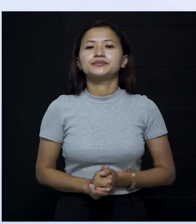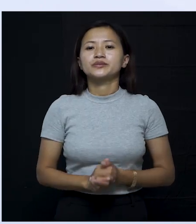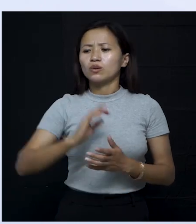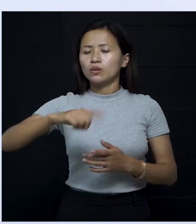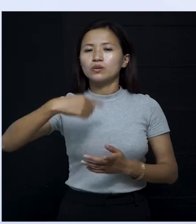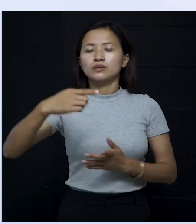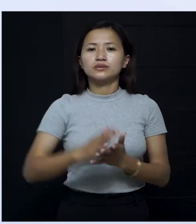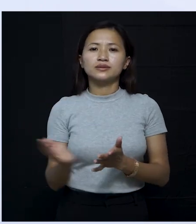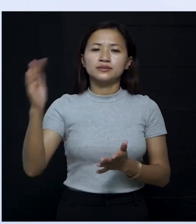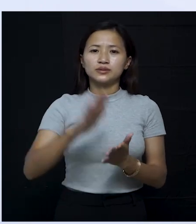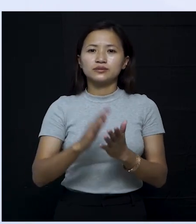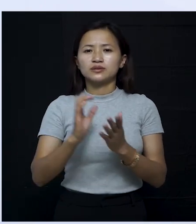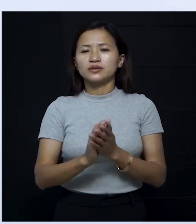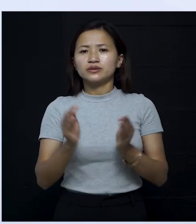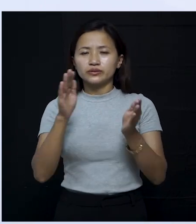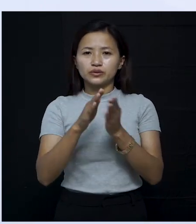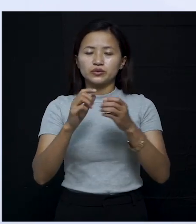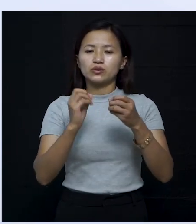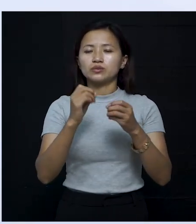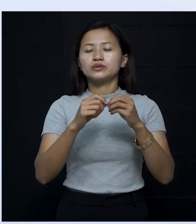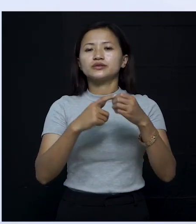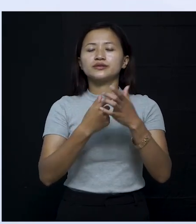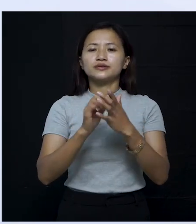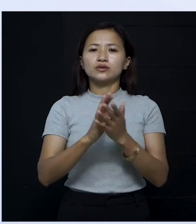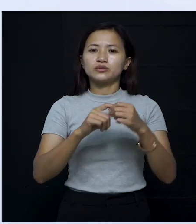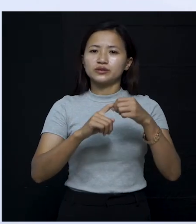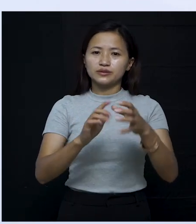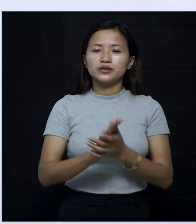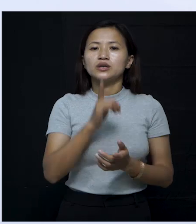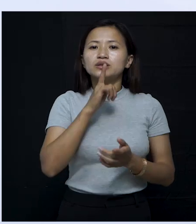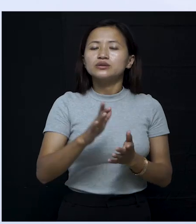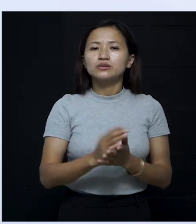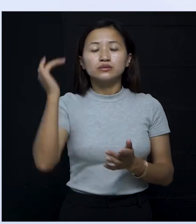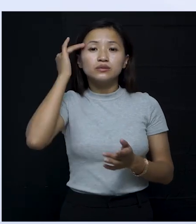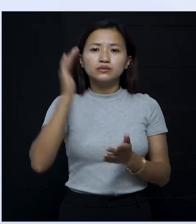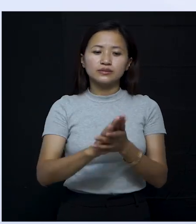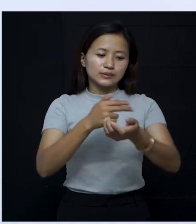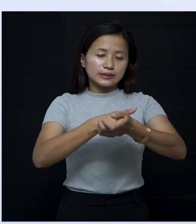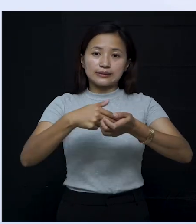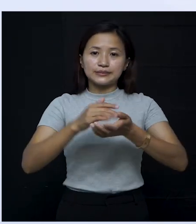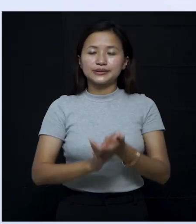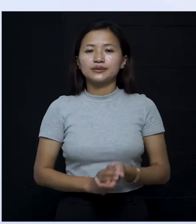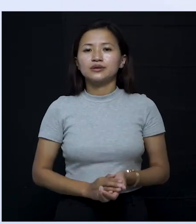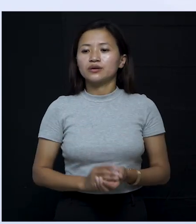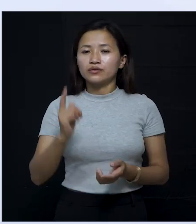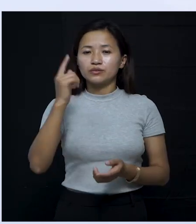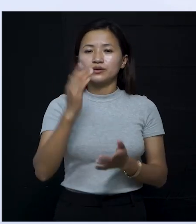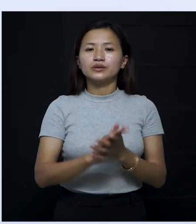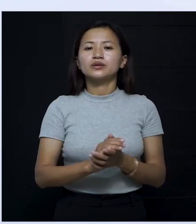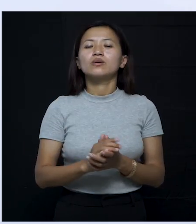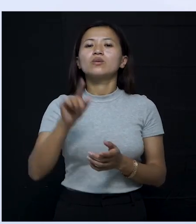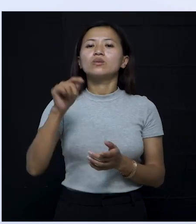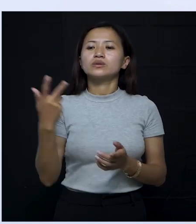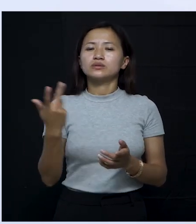always comes in the objective, okay? So what you can do is you can make sure you know the names, and then from here what you can